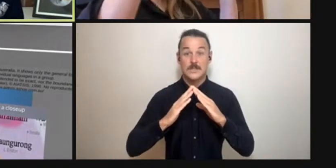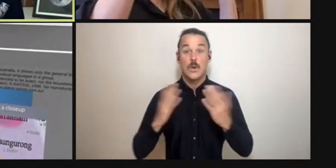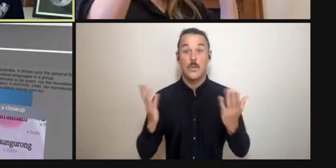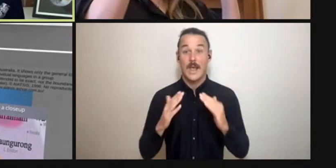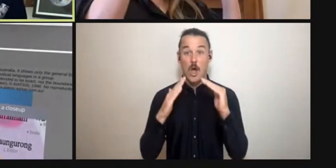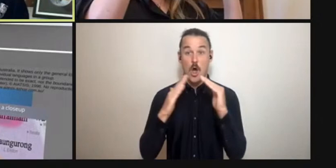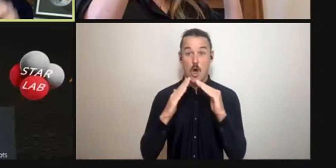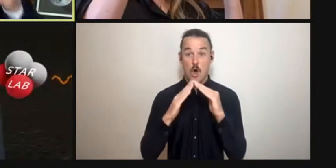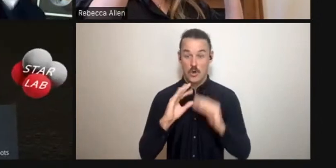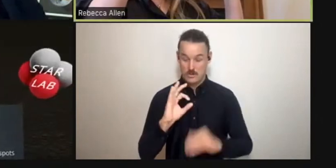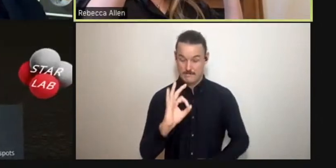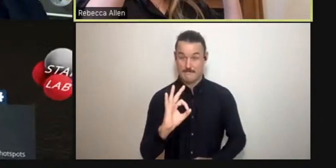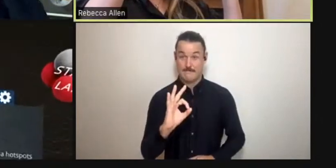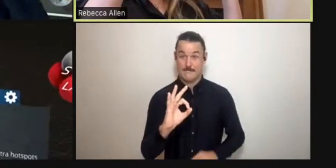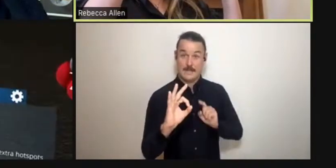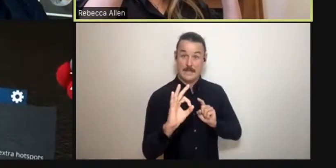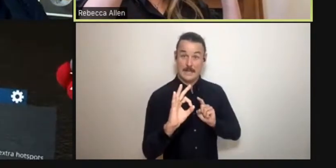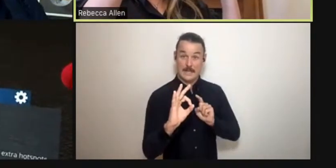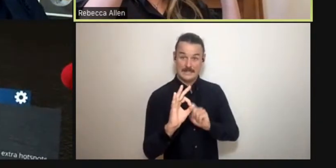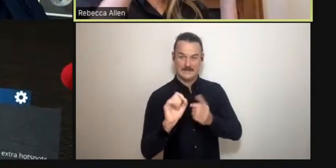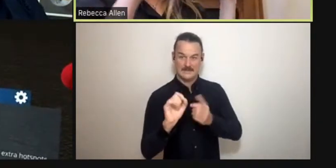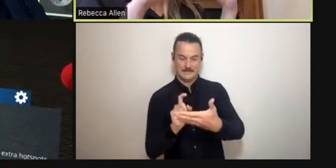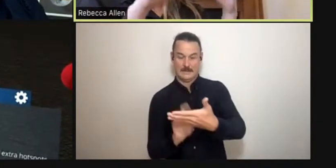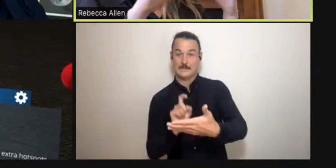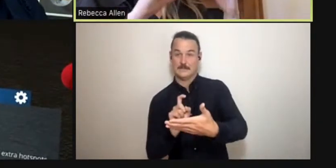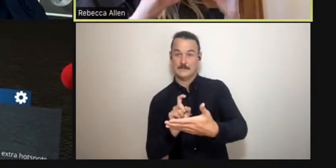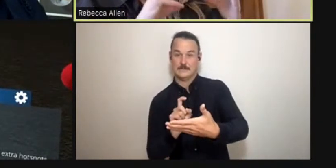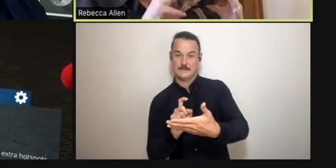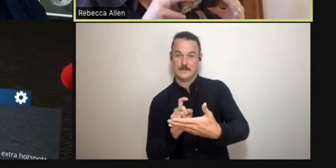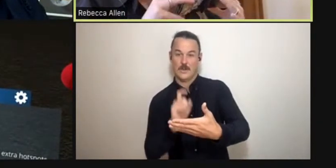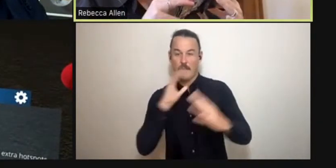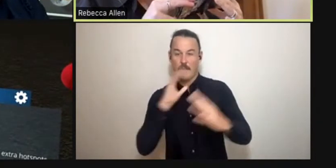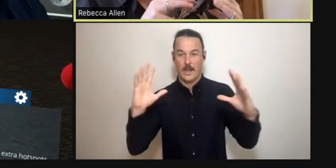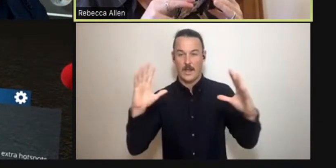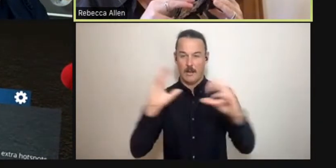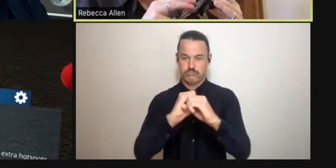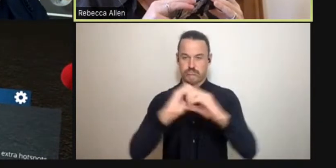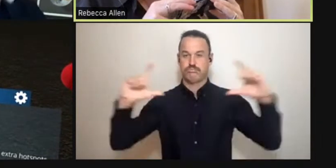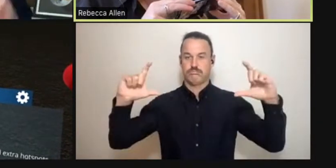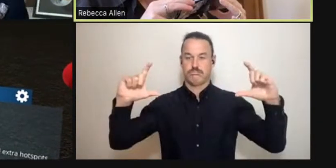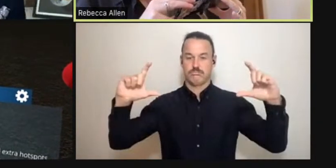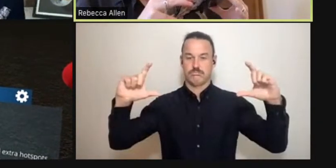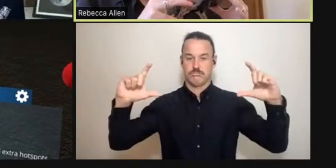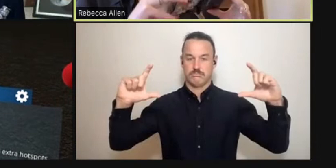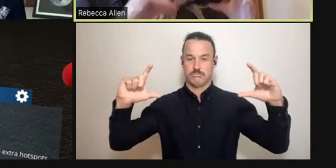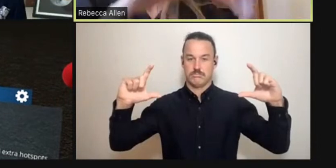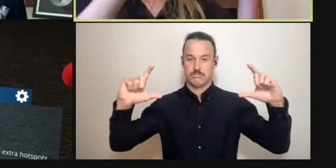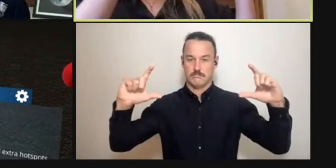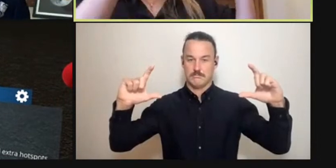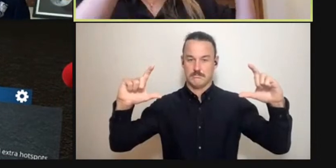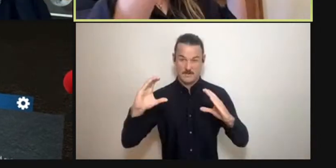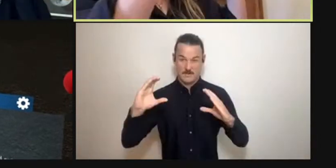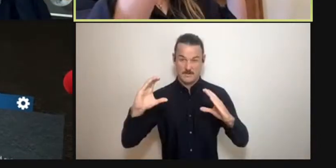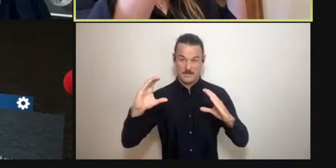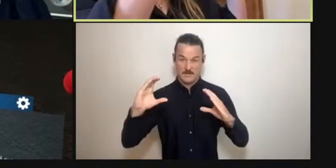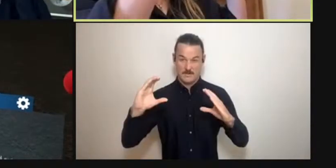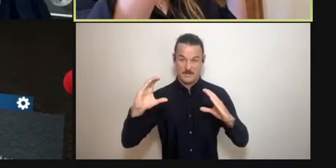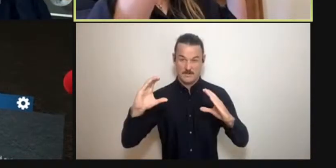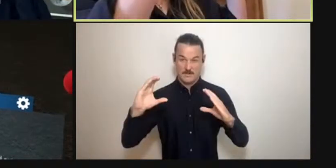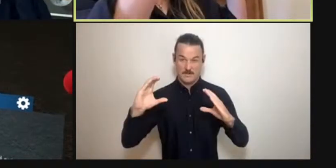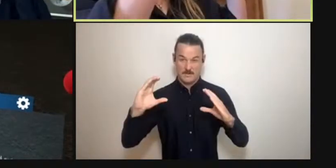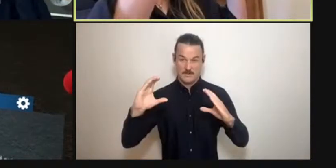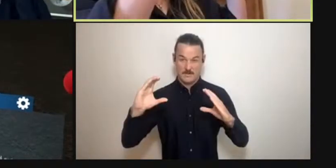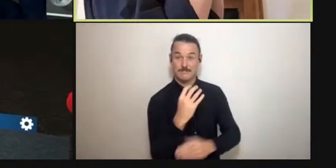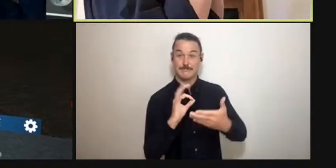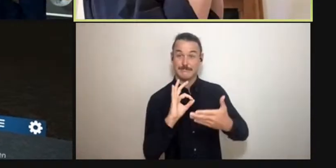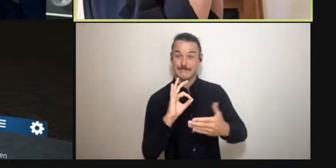that home icon. Hit the home icon on your menu, your little green circle will light up. And what you're going to do to scroll